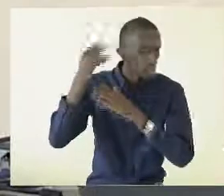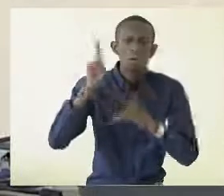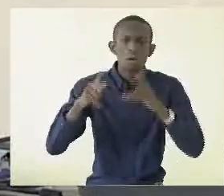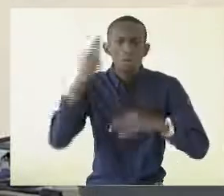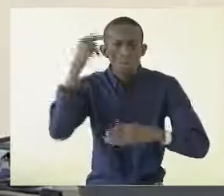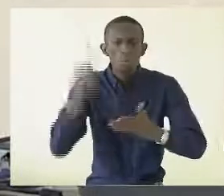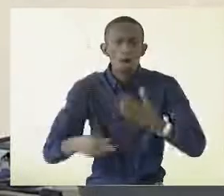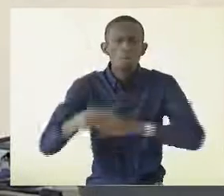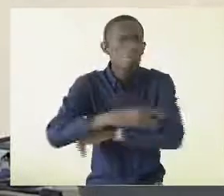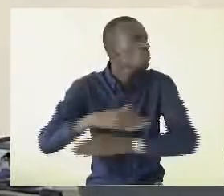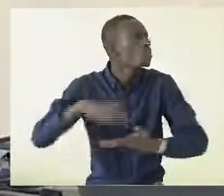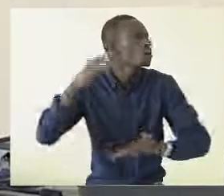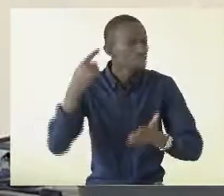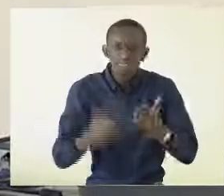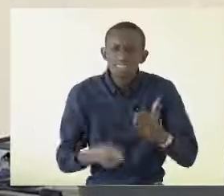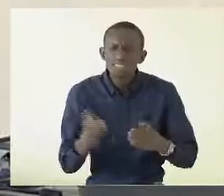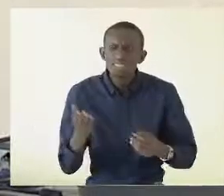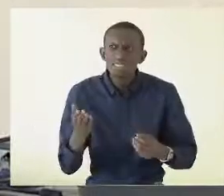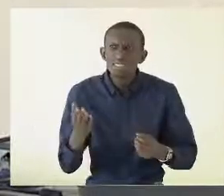Or that date of the year?